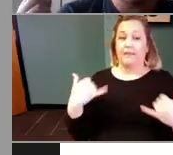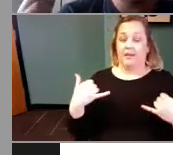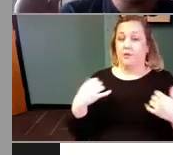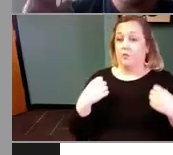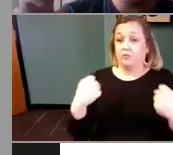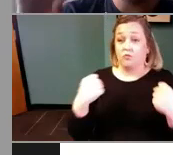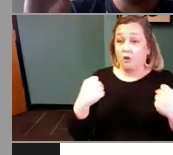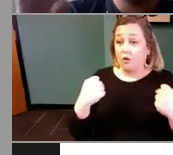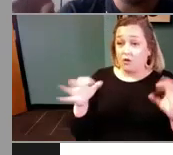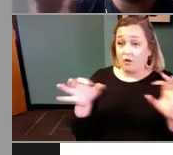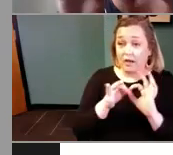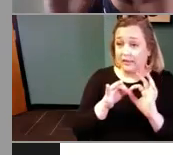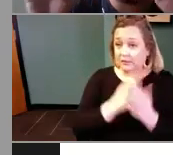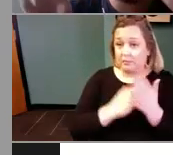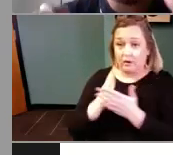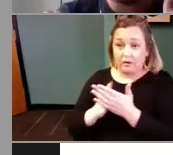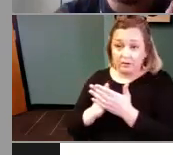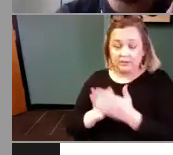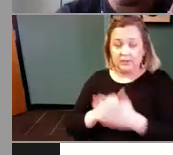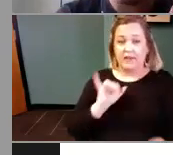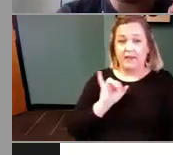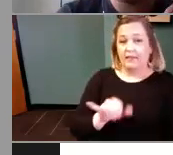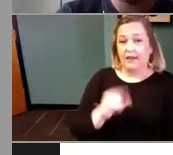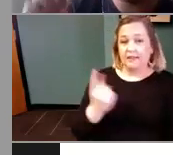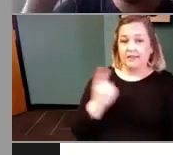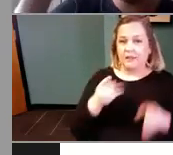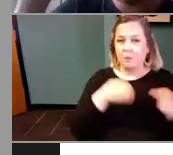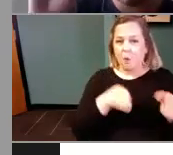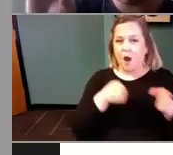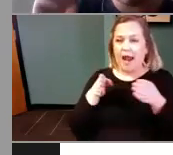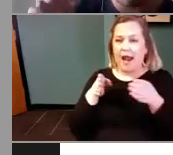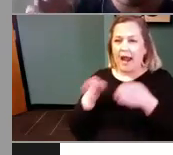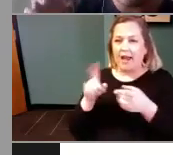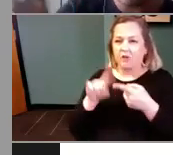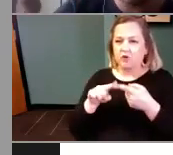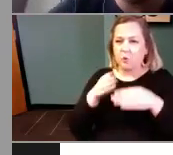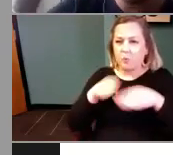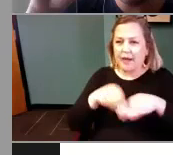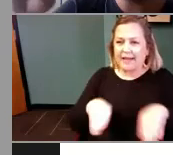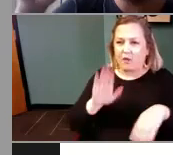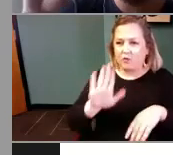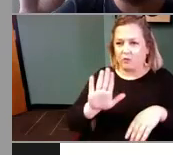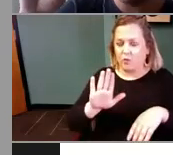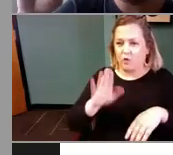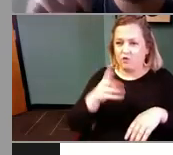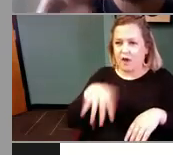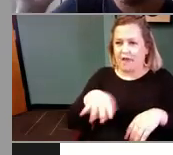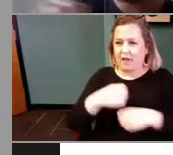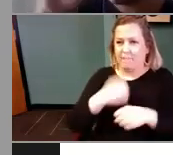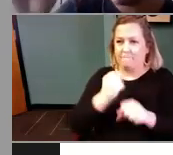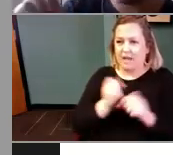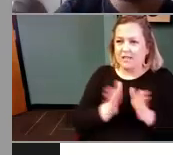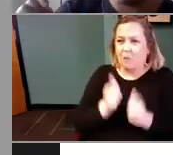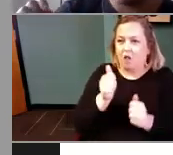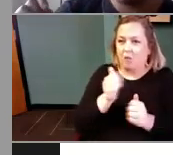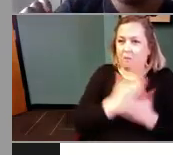essentially a way of breaking down your graph into smaller components where each component